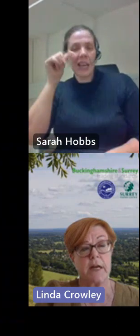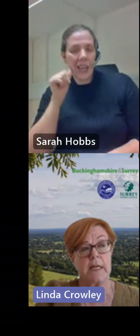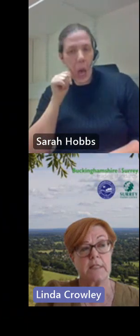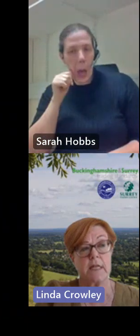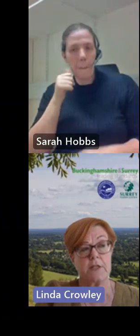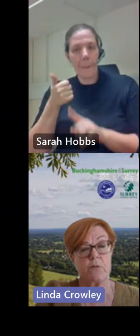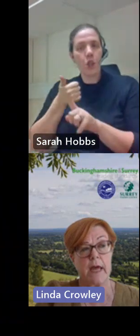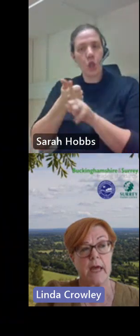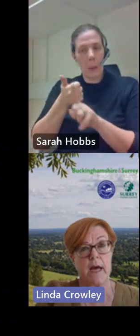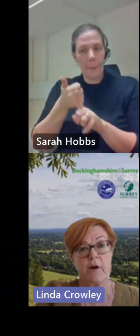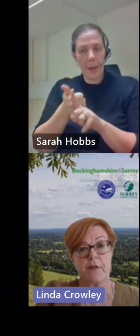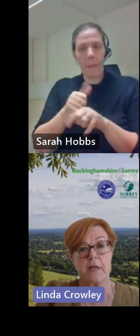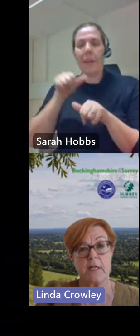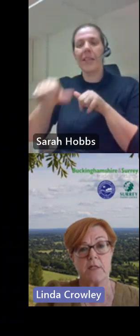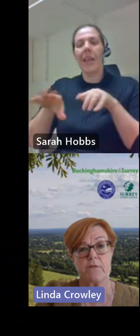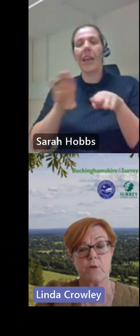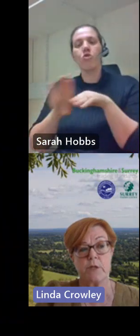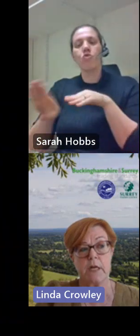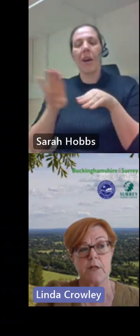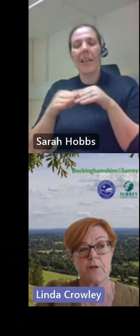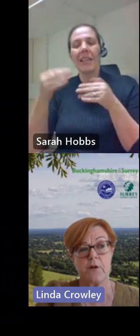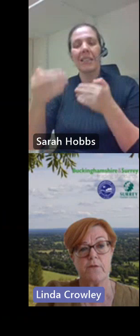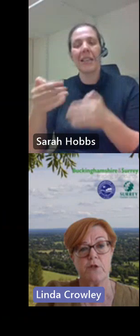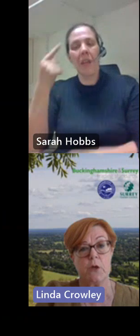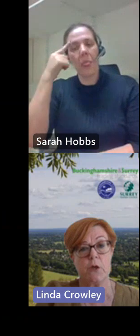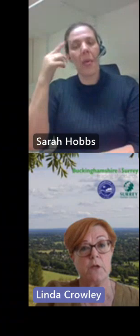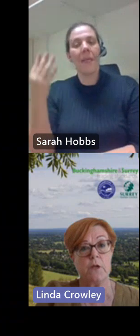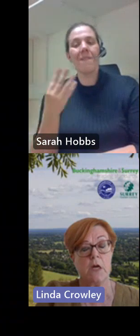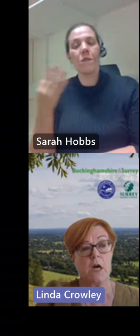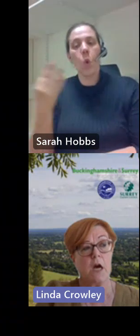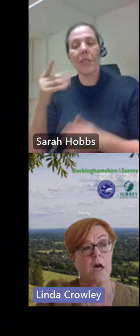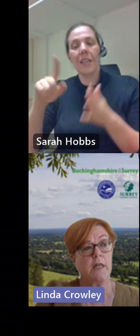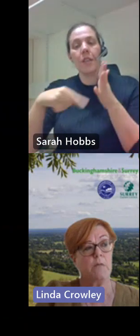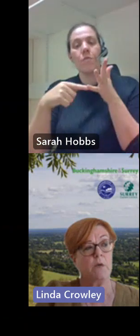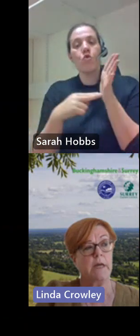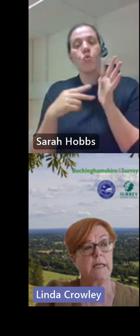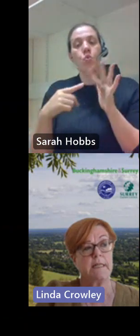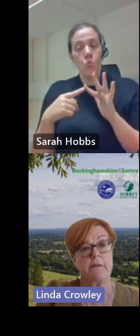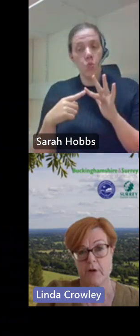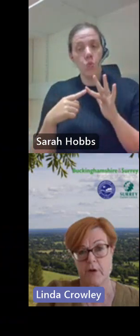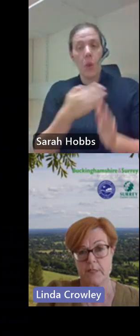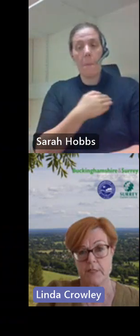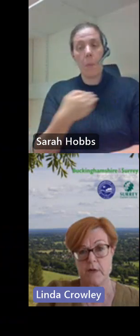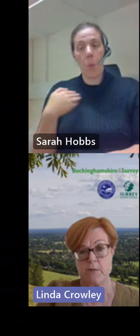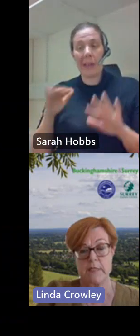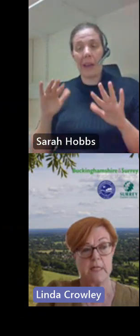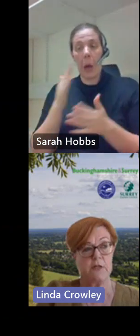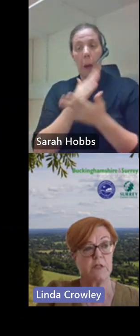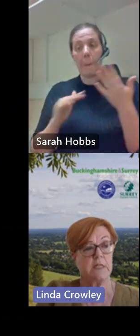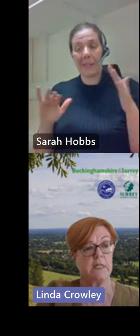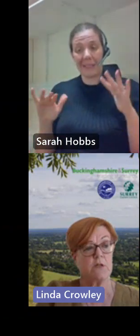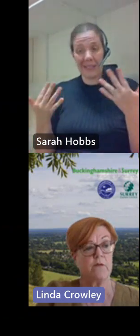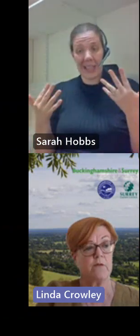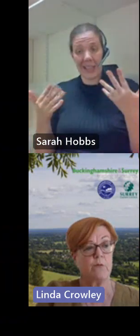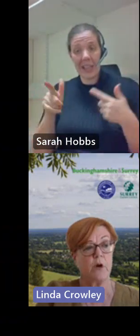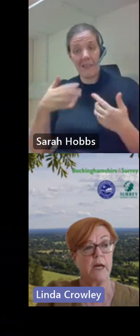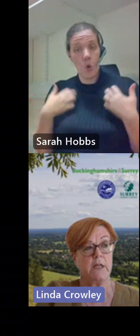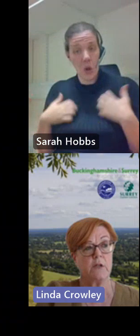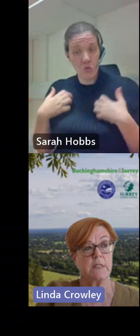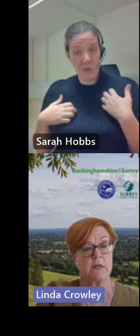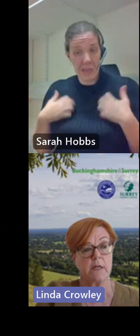next training session we have, I think, is the 14th of June in the morning at 10:30. If anybody's interested, it's